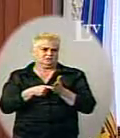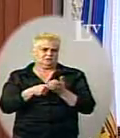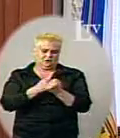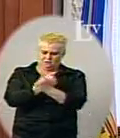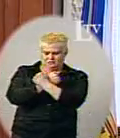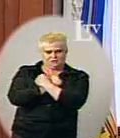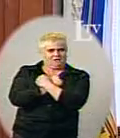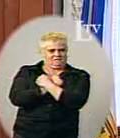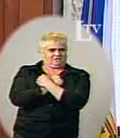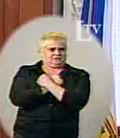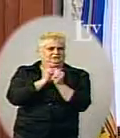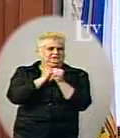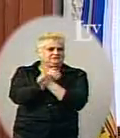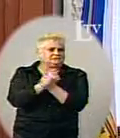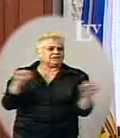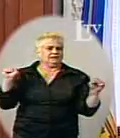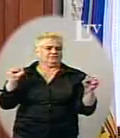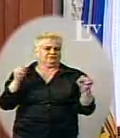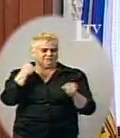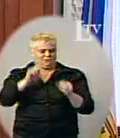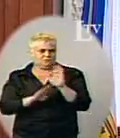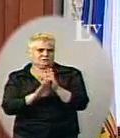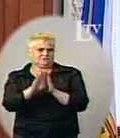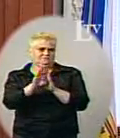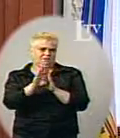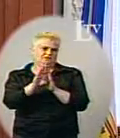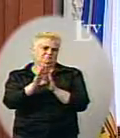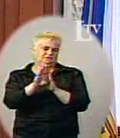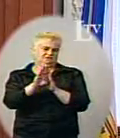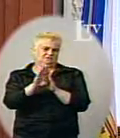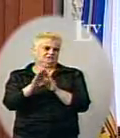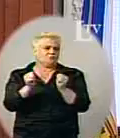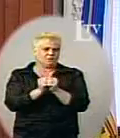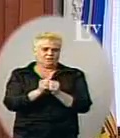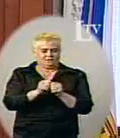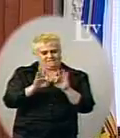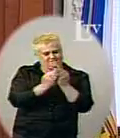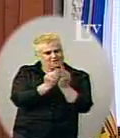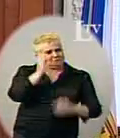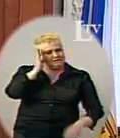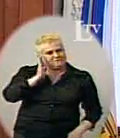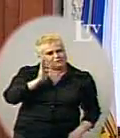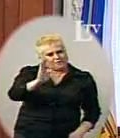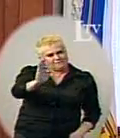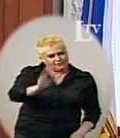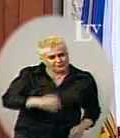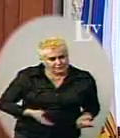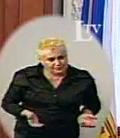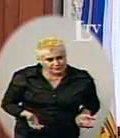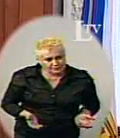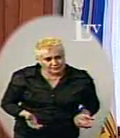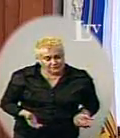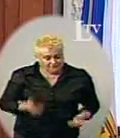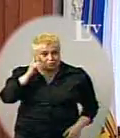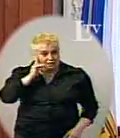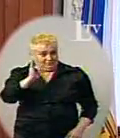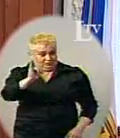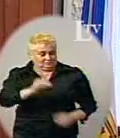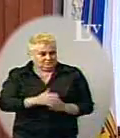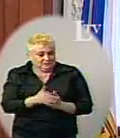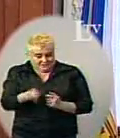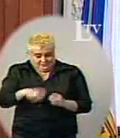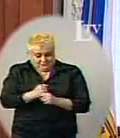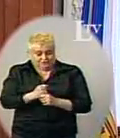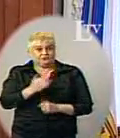grow and thrive with a forever family. This year, my government, working with